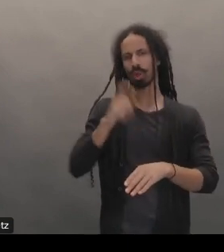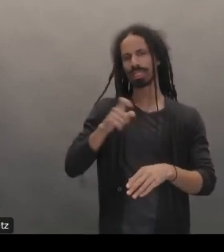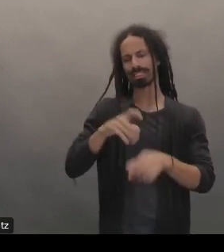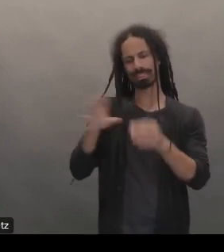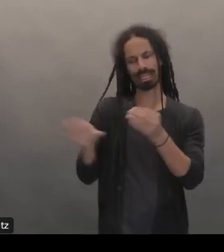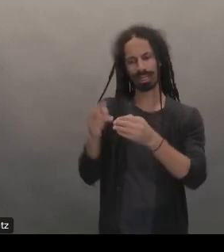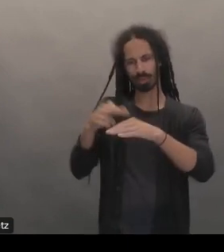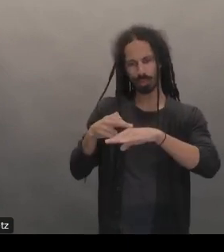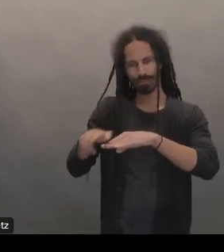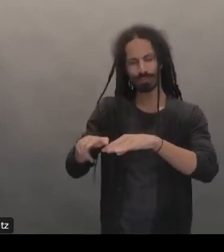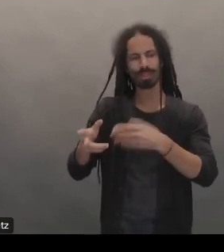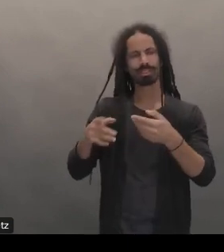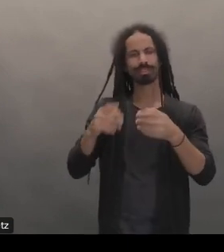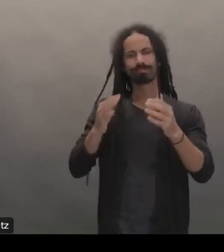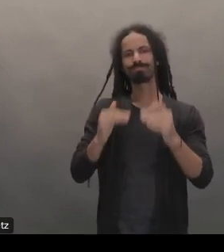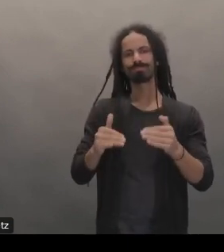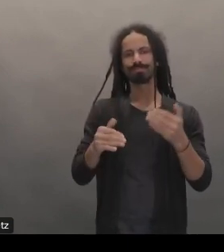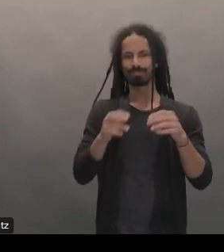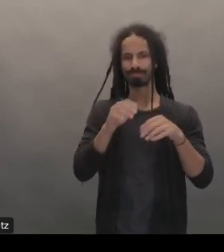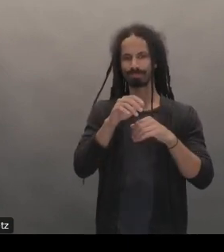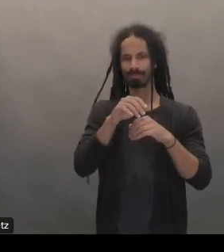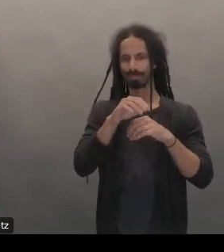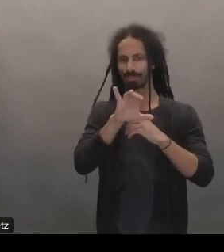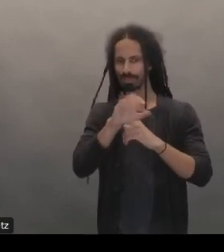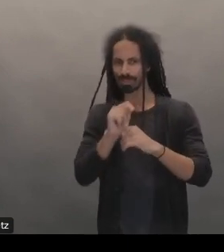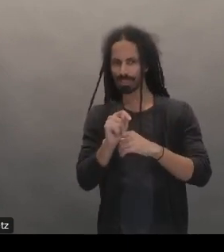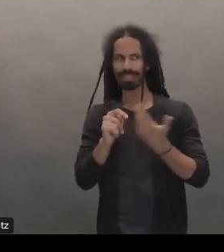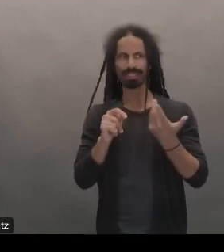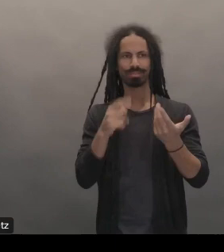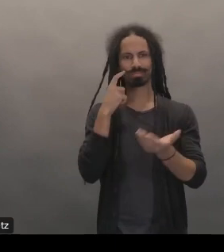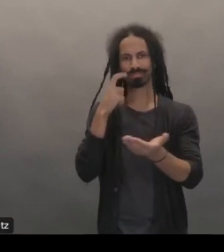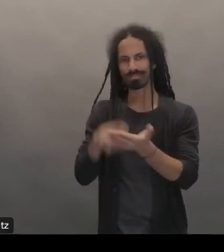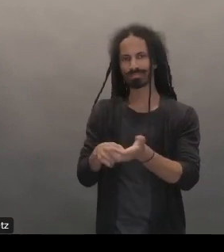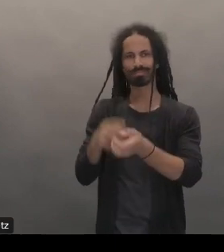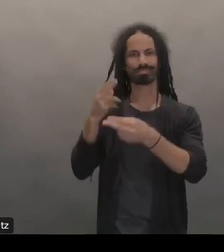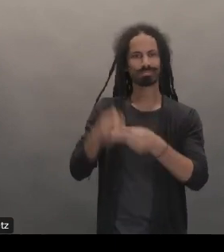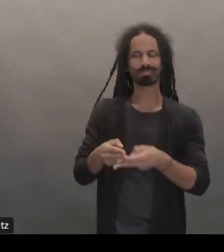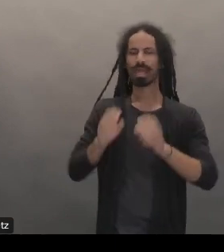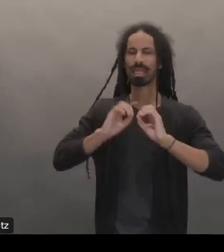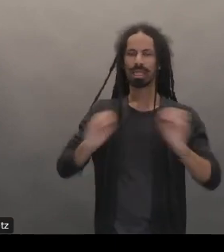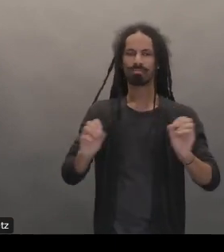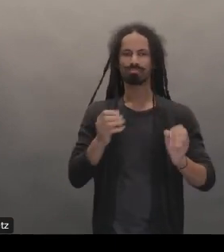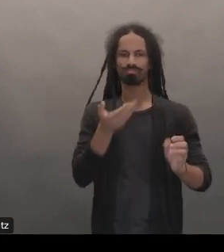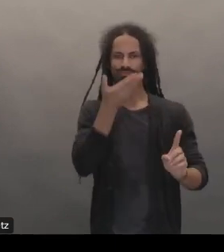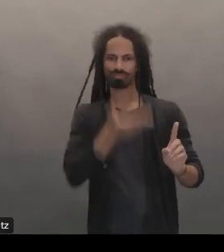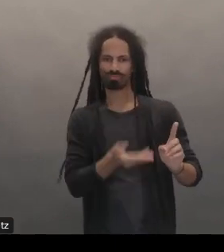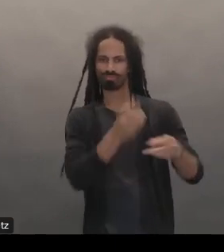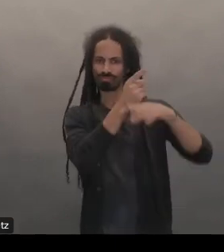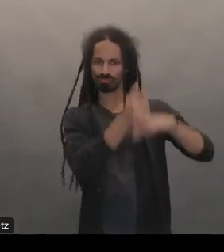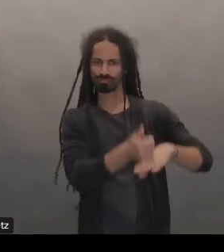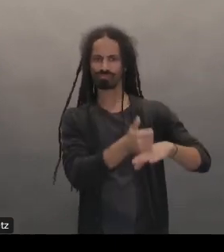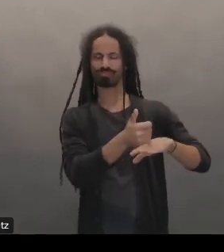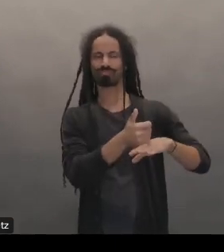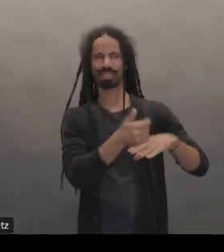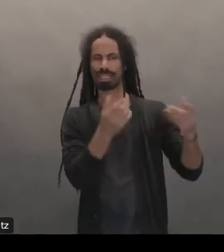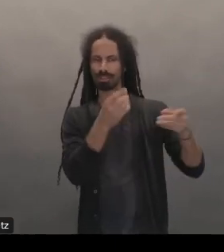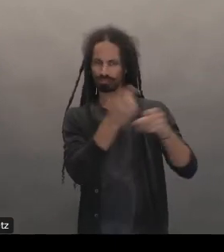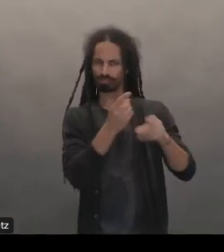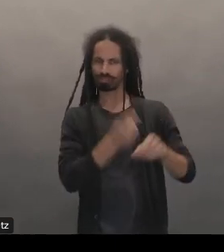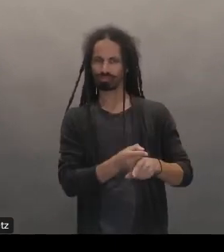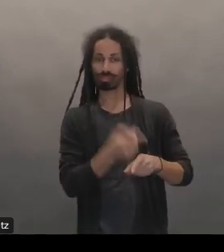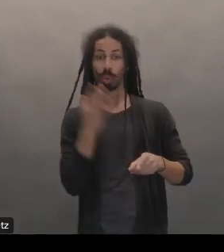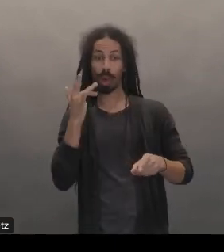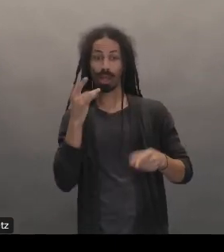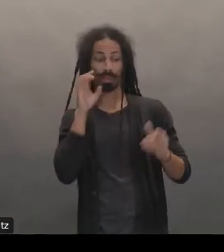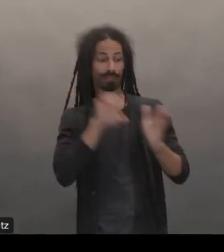have to add an in-text citation or provide any attribution information. Nothing. This would be correct because this image came from Pixabay and their license